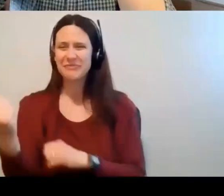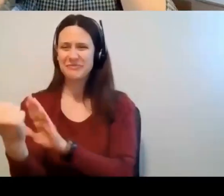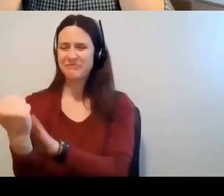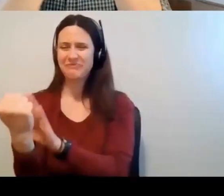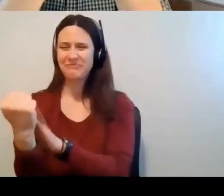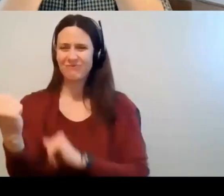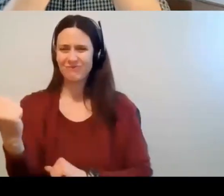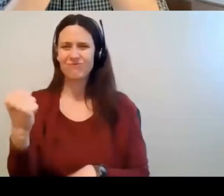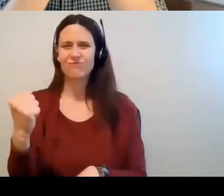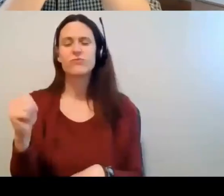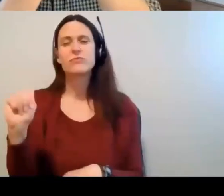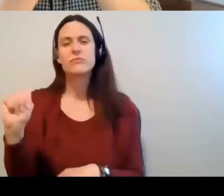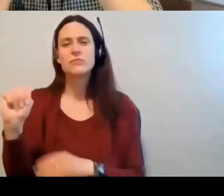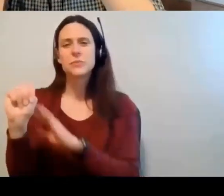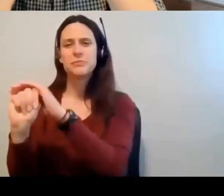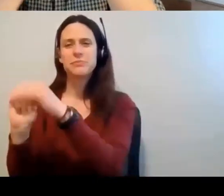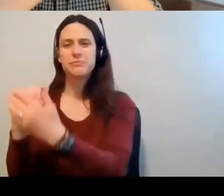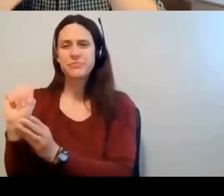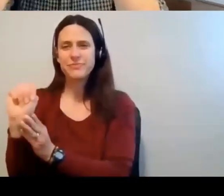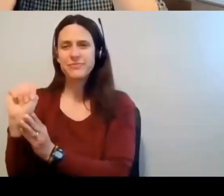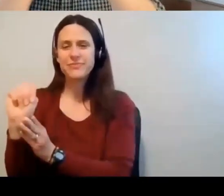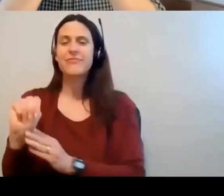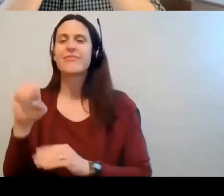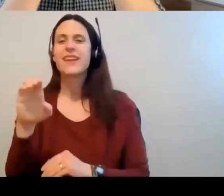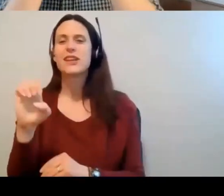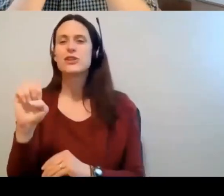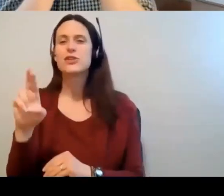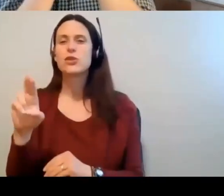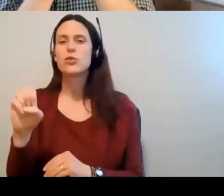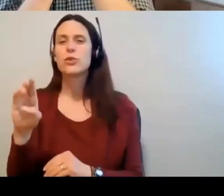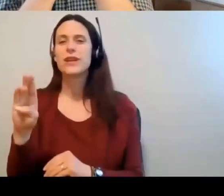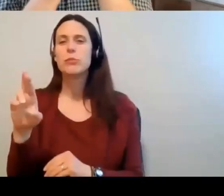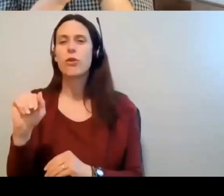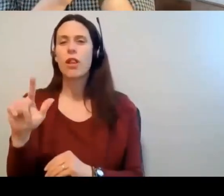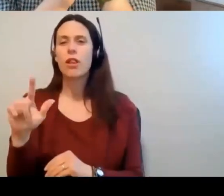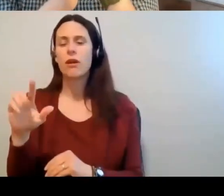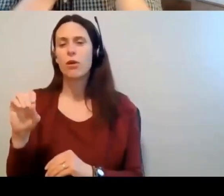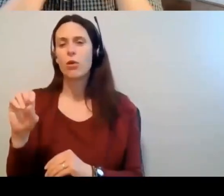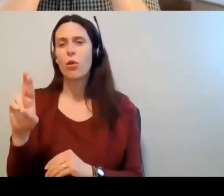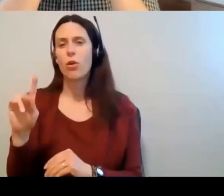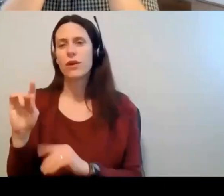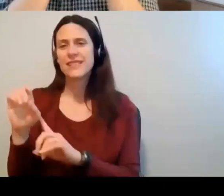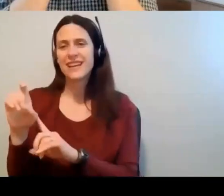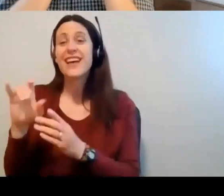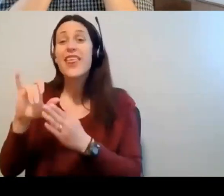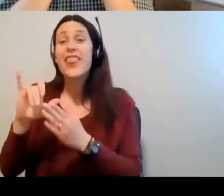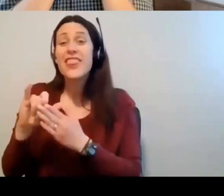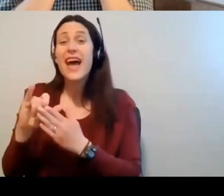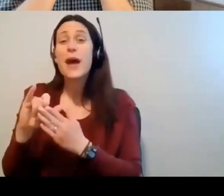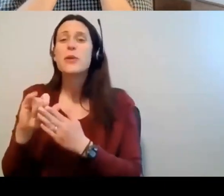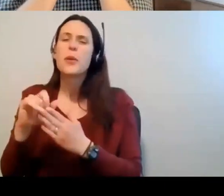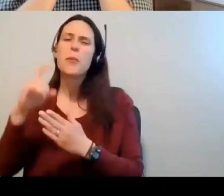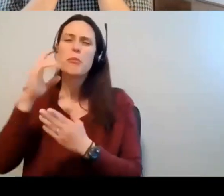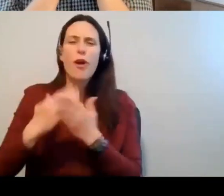So this outer part, including your fingers, is your cerebral cortex. So what this is the part of your brain that helps you with